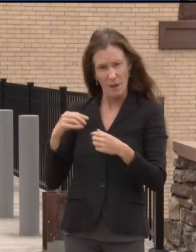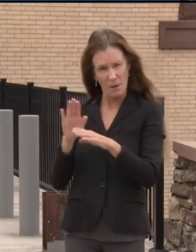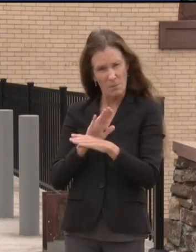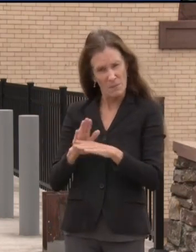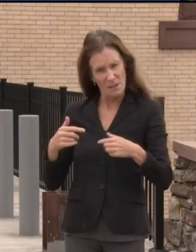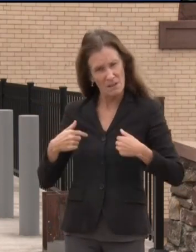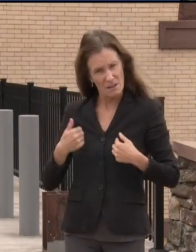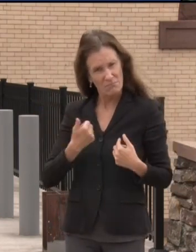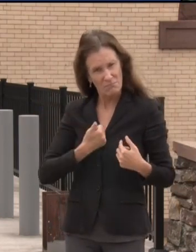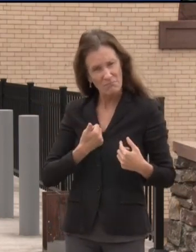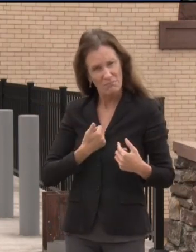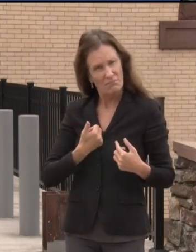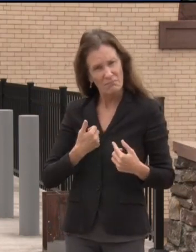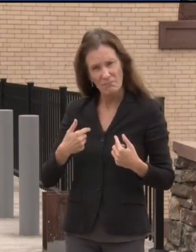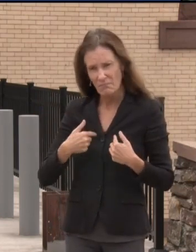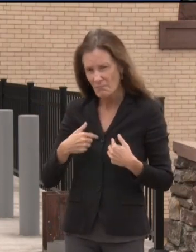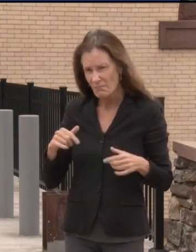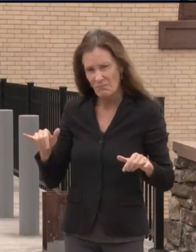I think the turnover,